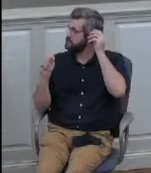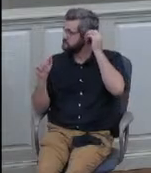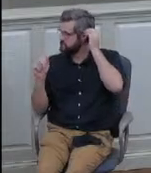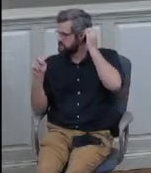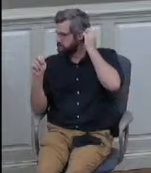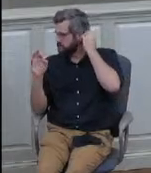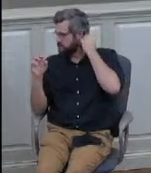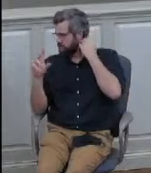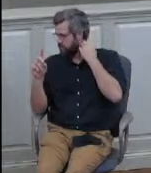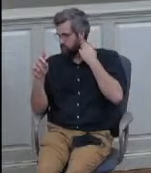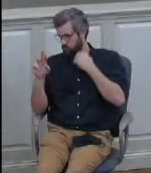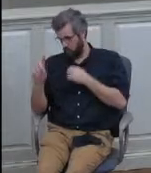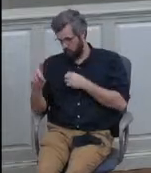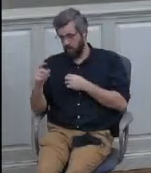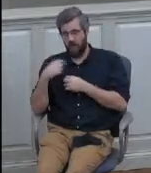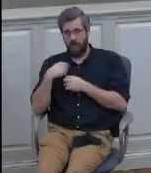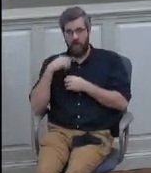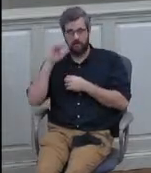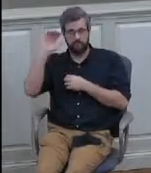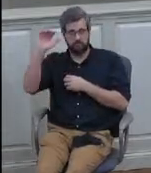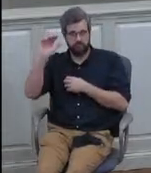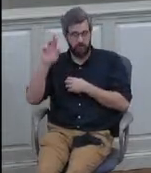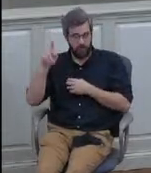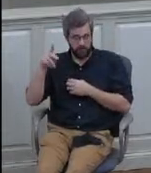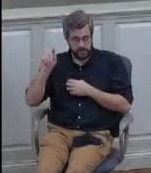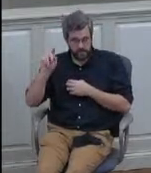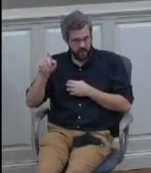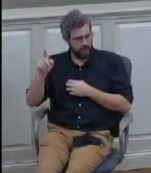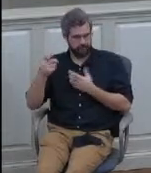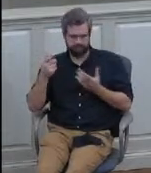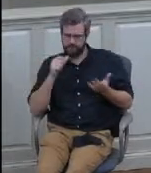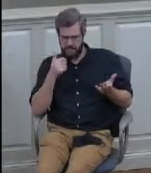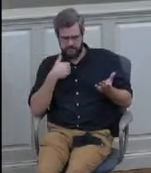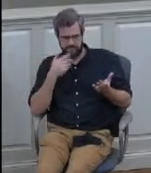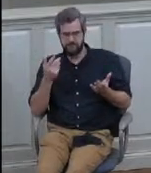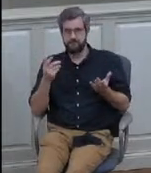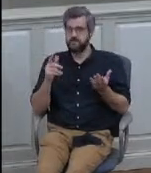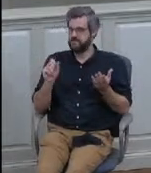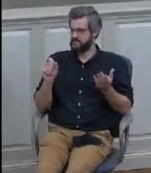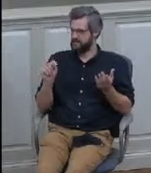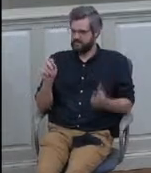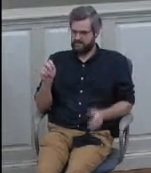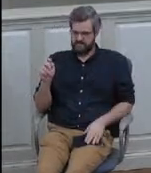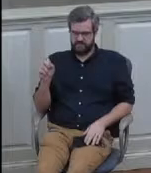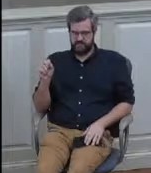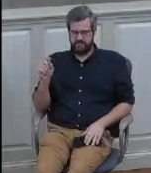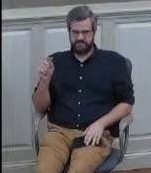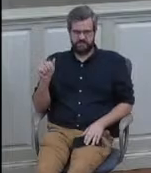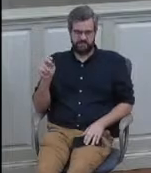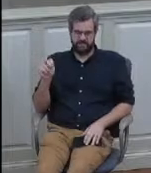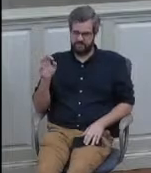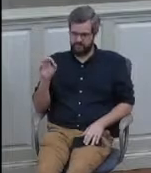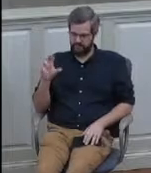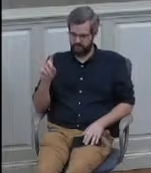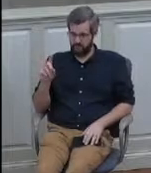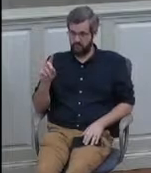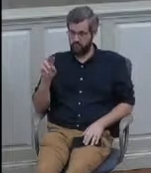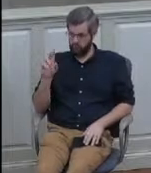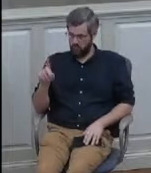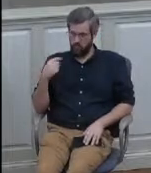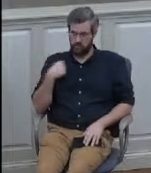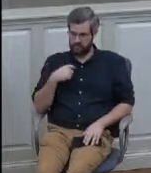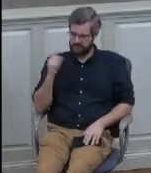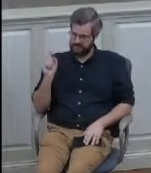an update. They said they were working on them. You know, the one at Stanford Road is needed pretty urgently. We have active trails